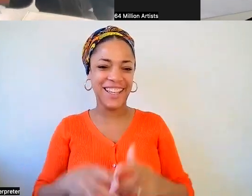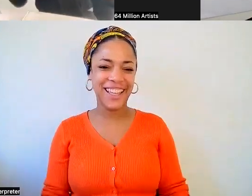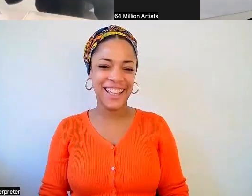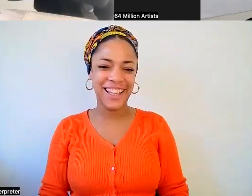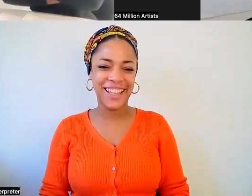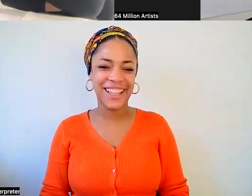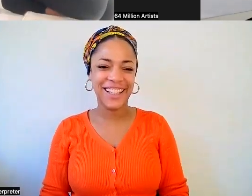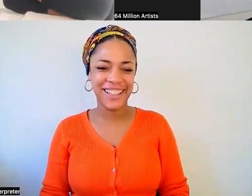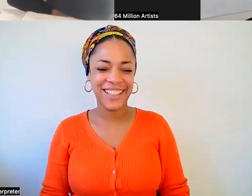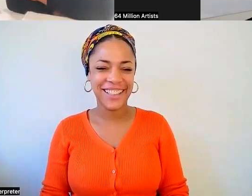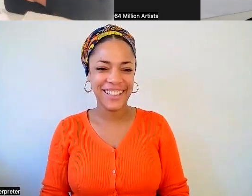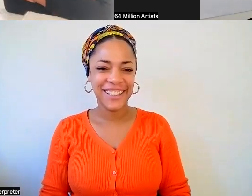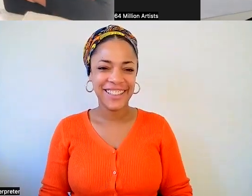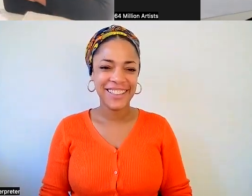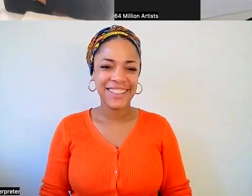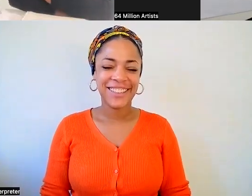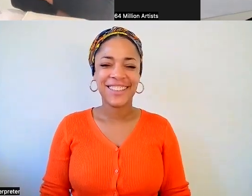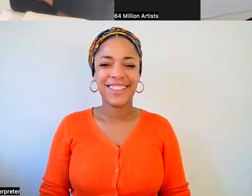you could say, and you won. No,